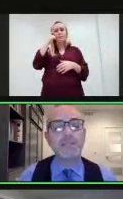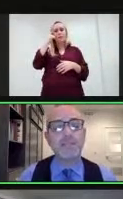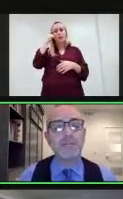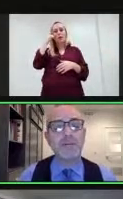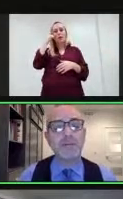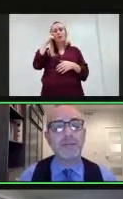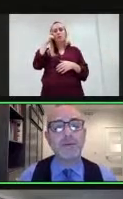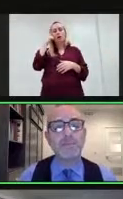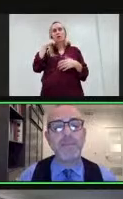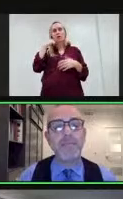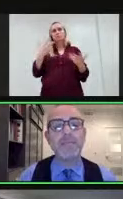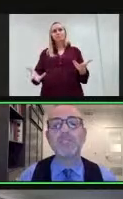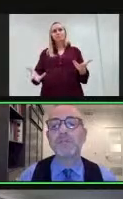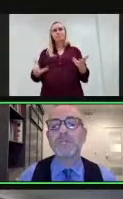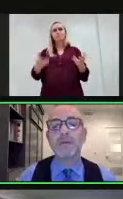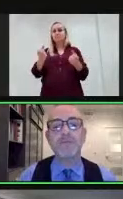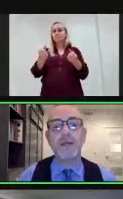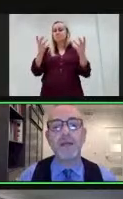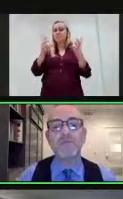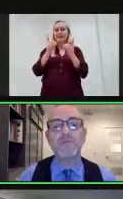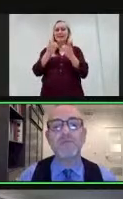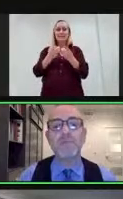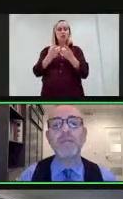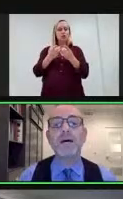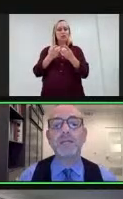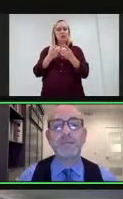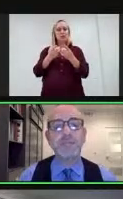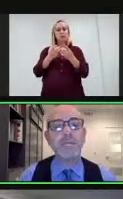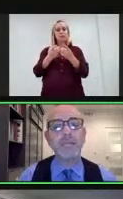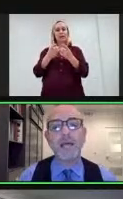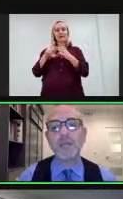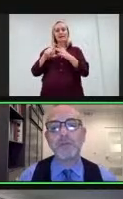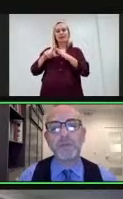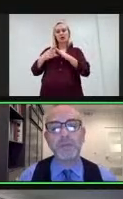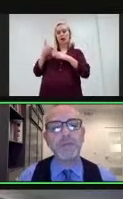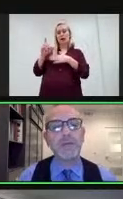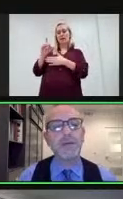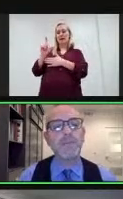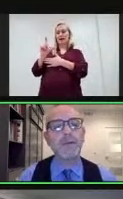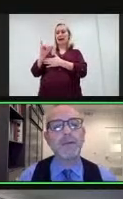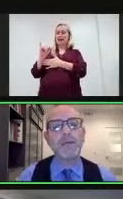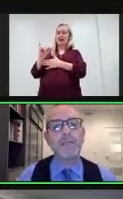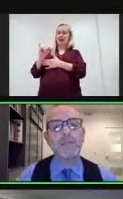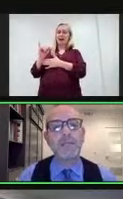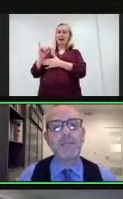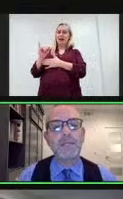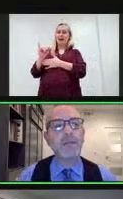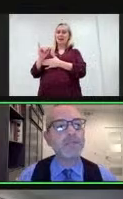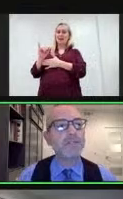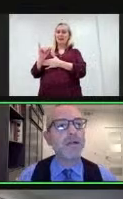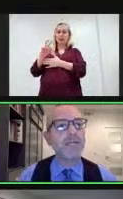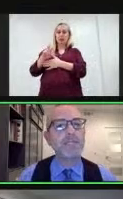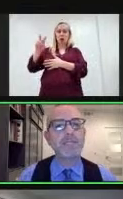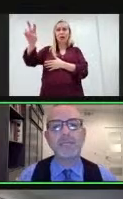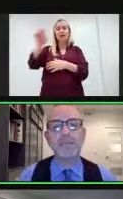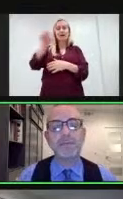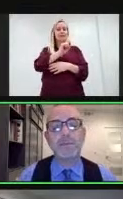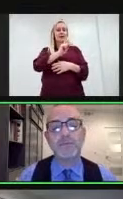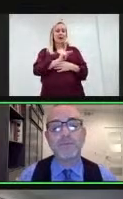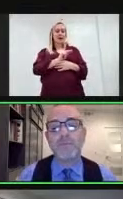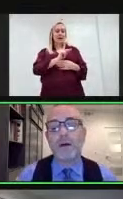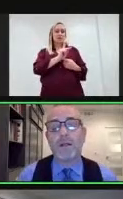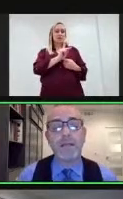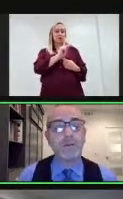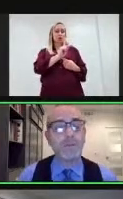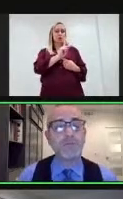It's just, you know, many districts have begun the DLI journey. Salem-Keizer has done,